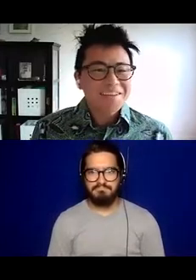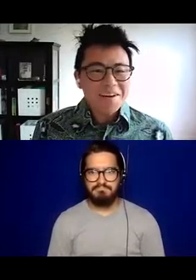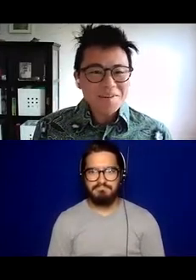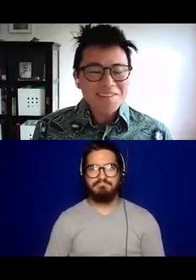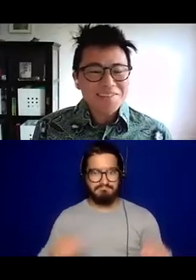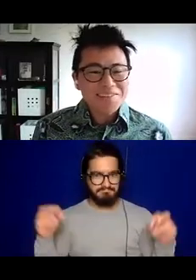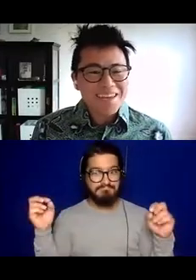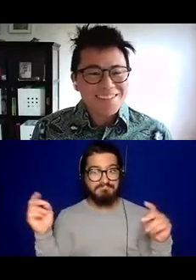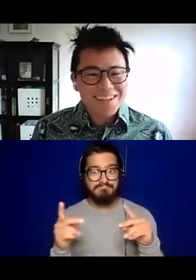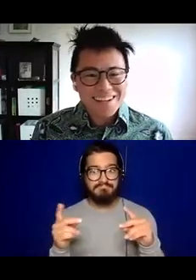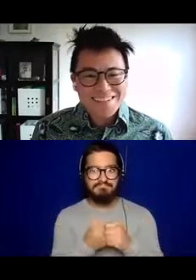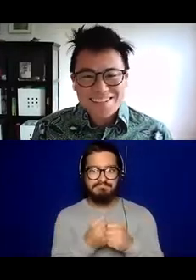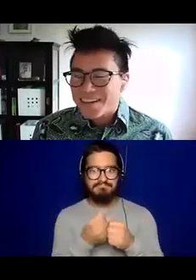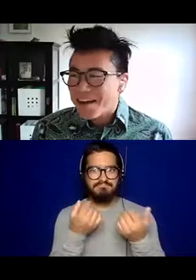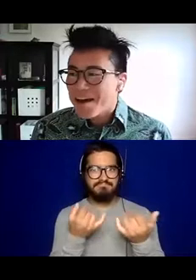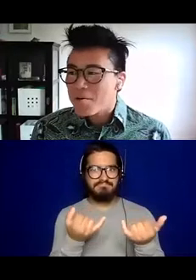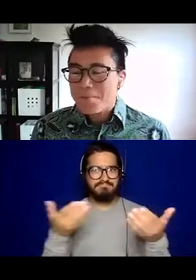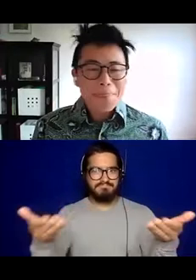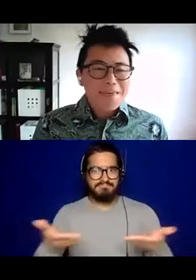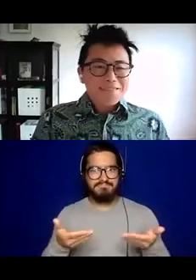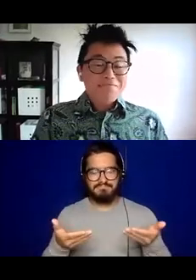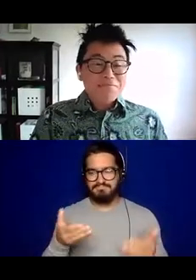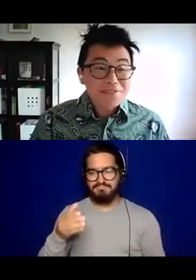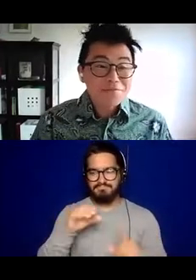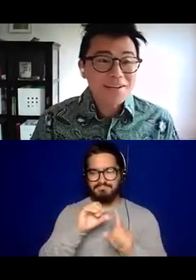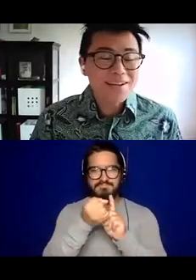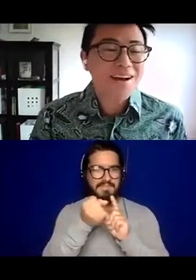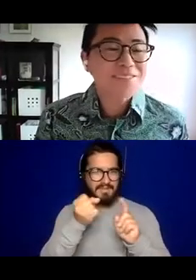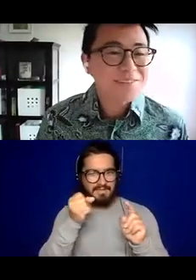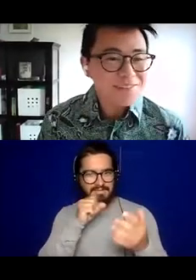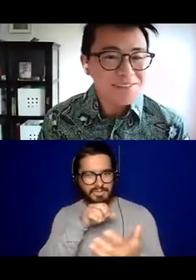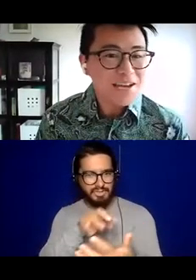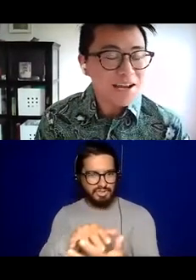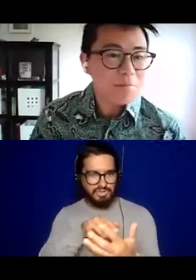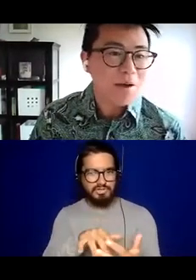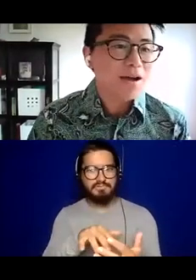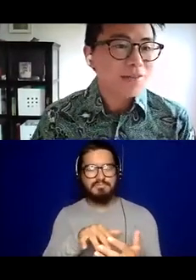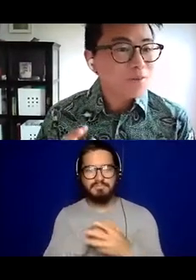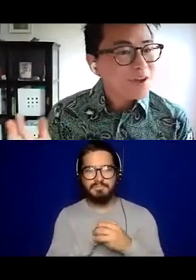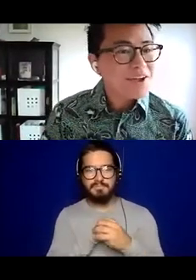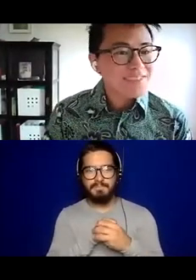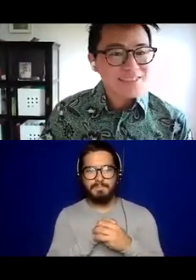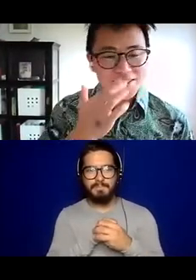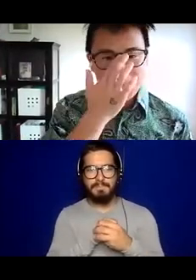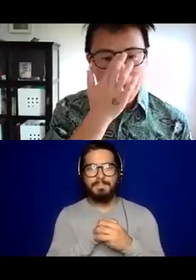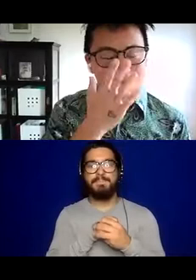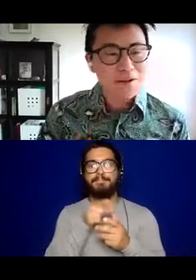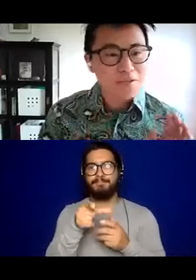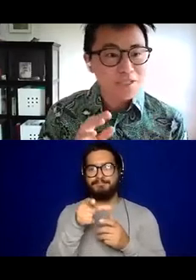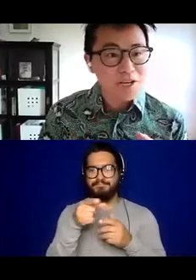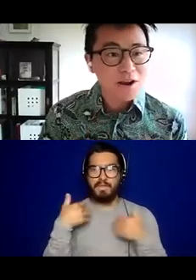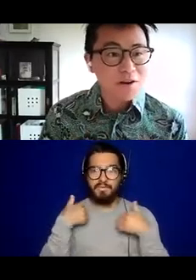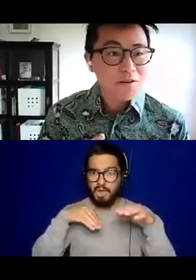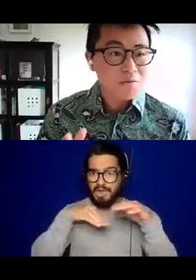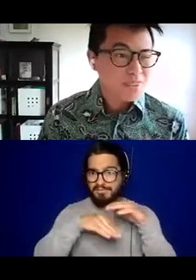Okay, I'm going to introduce the case studies. The first one, so these are set up, you have access to the slides, but